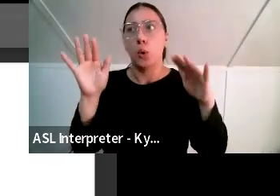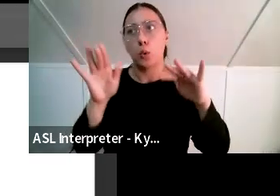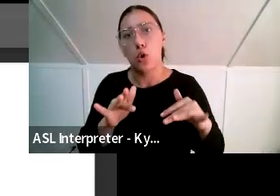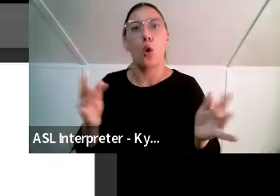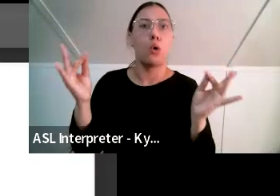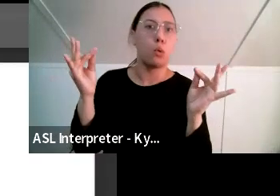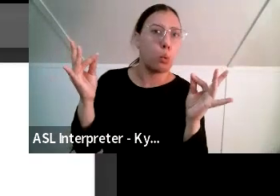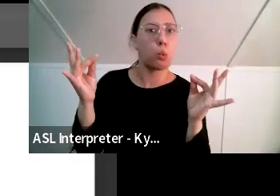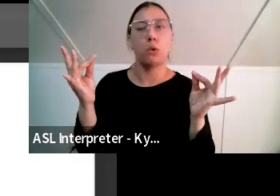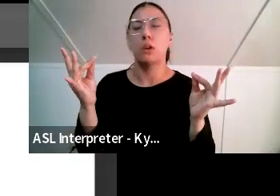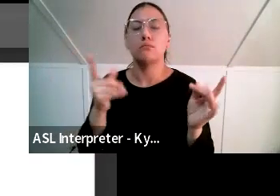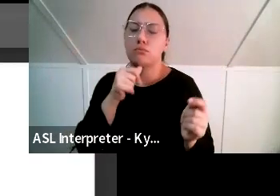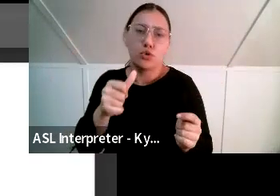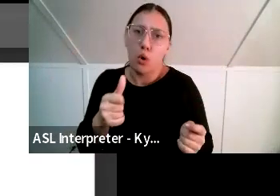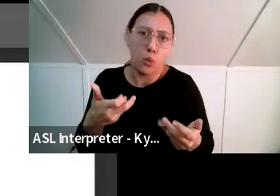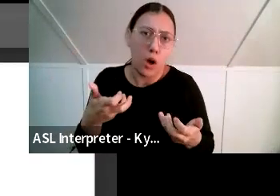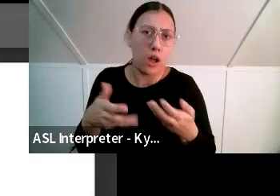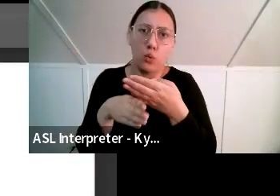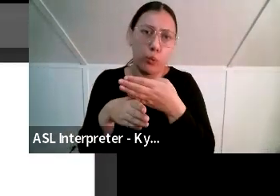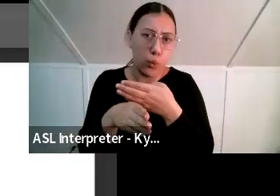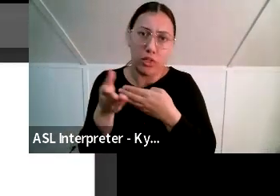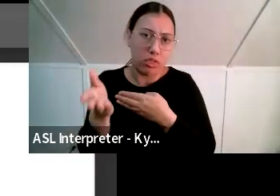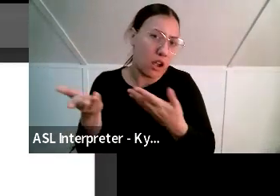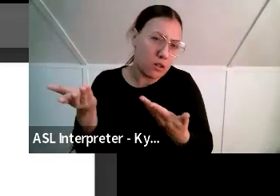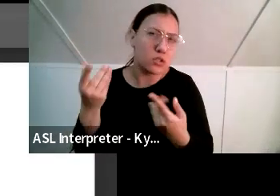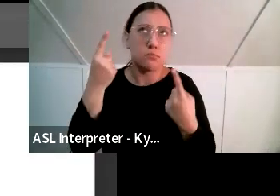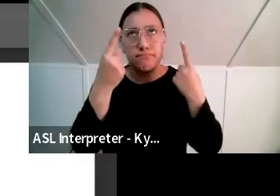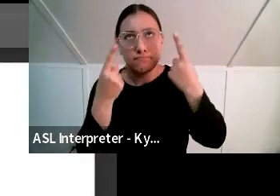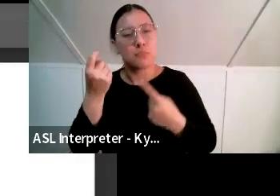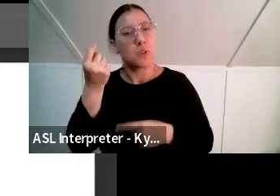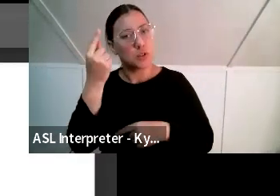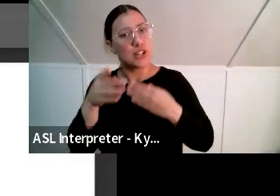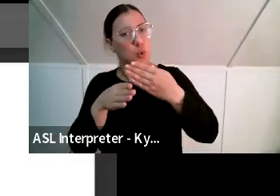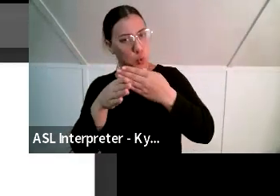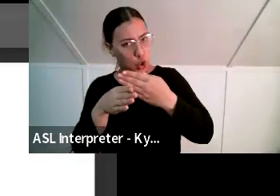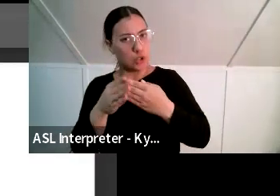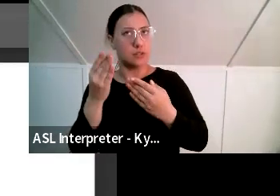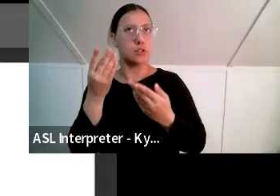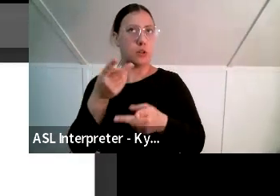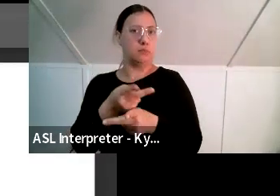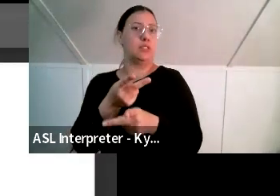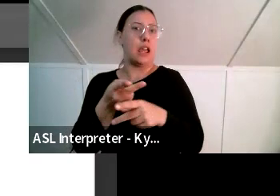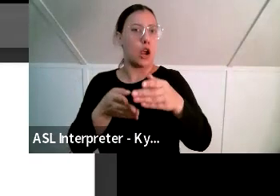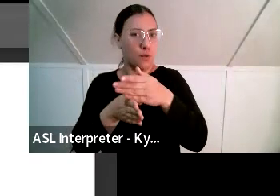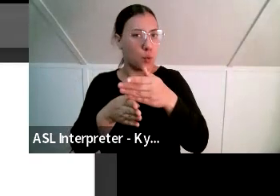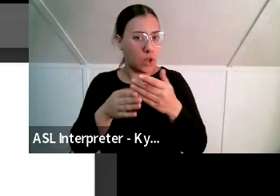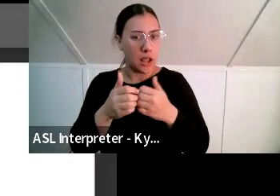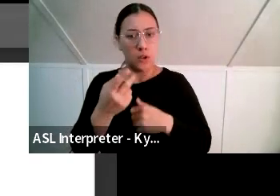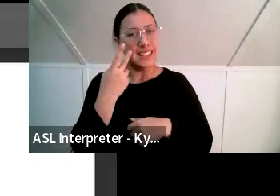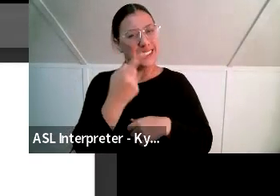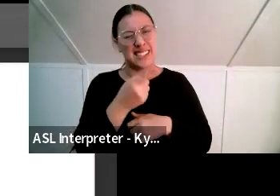it out into the snow. So those kind of things. It's wood. You can't see it in the picture,